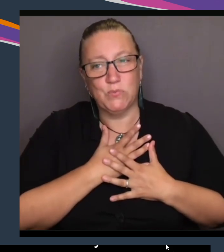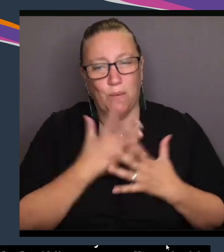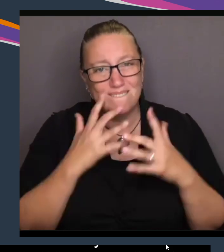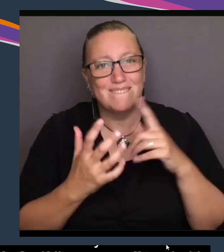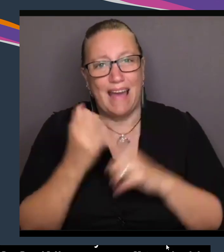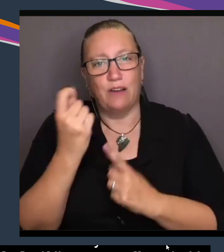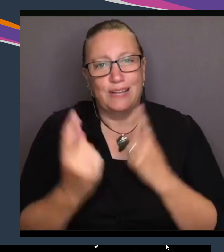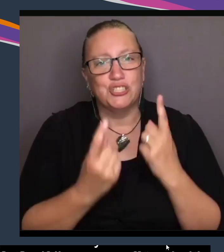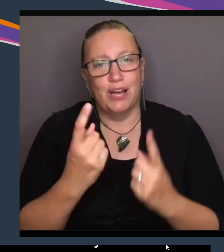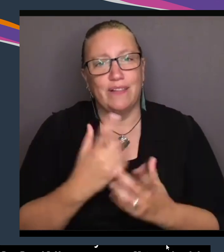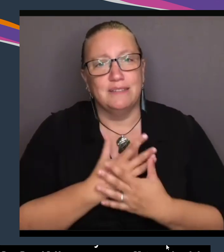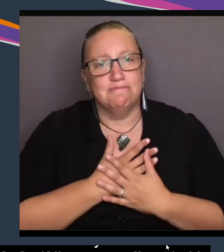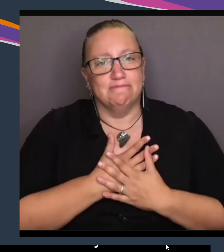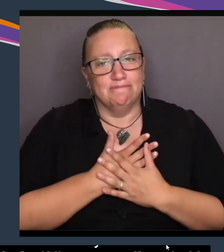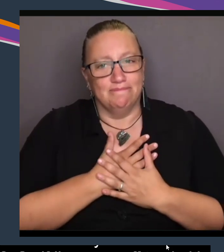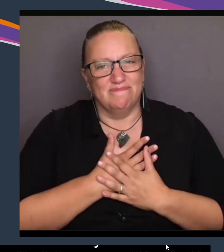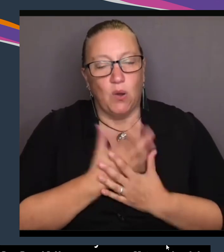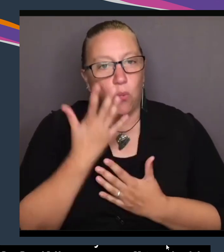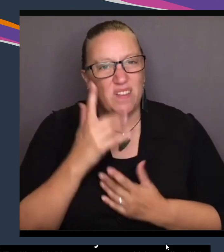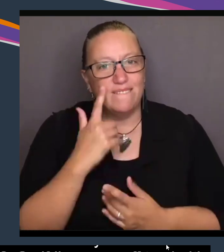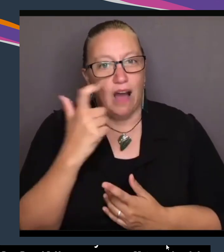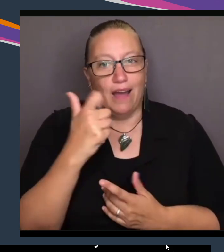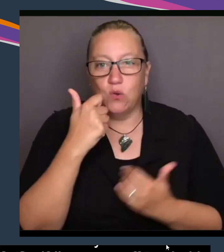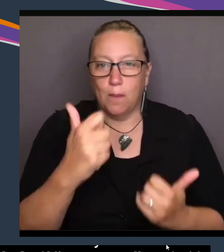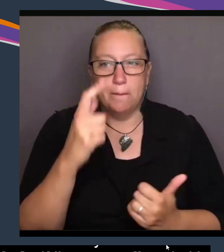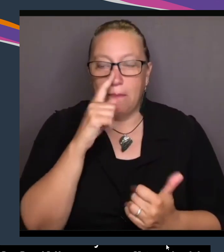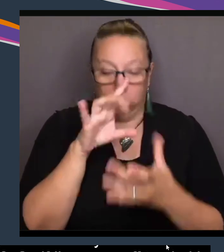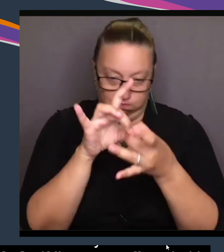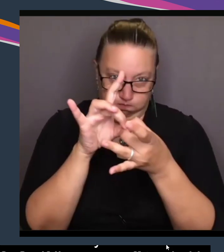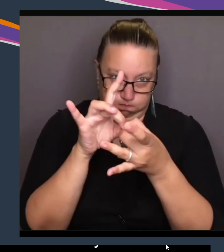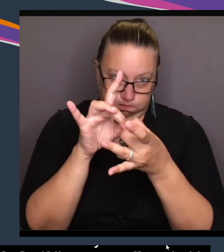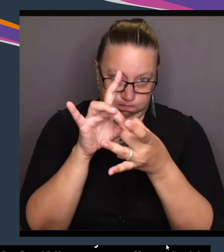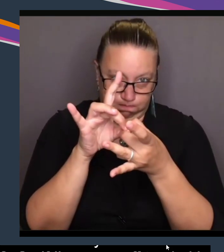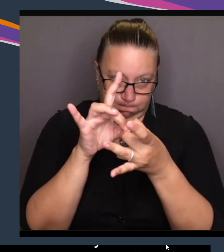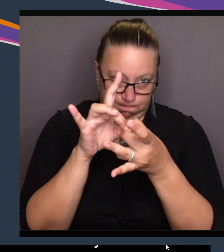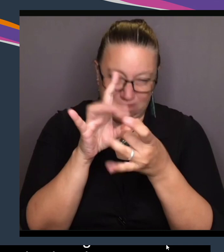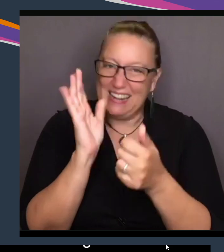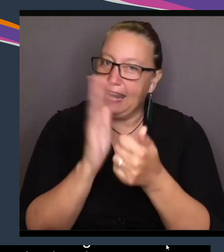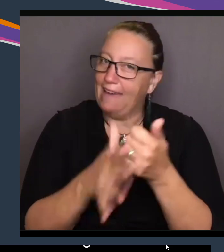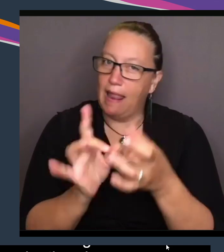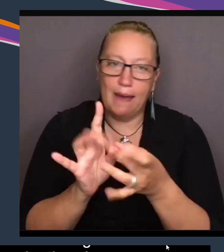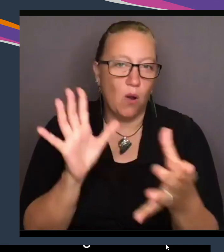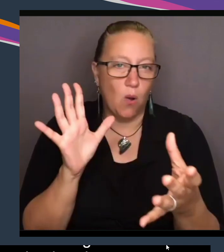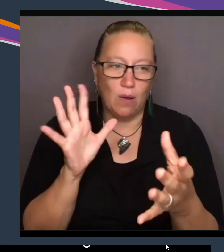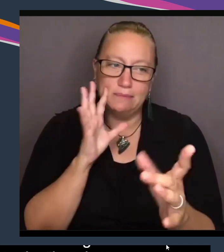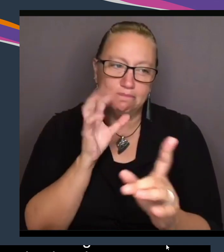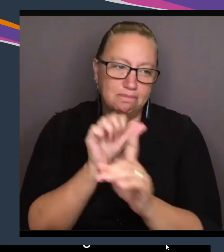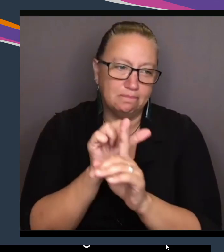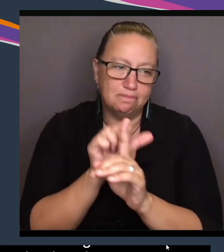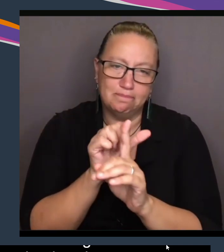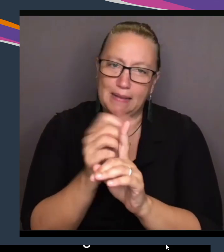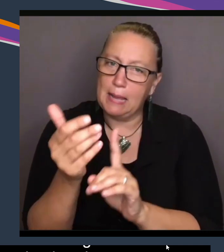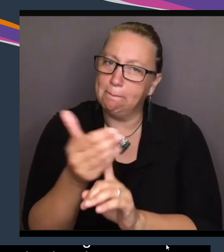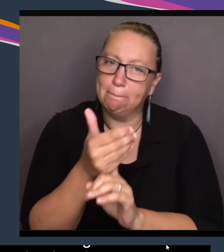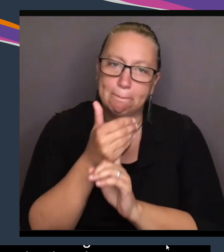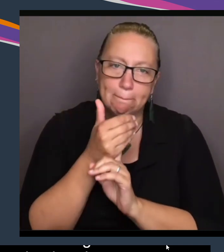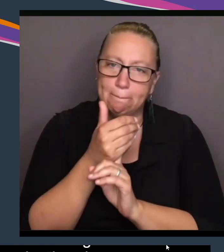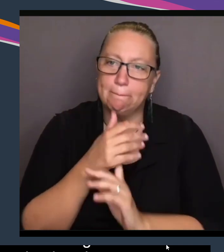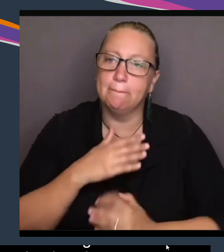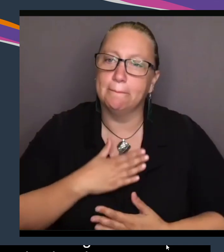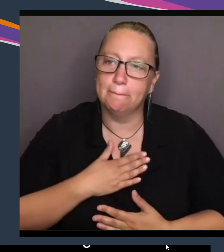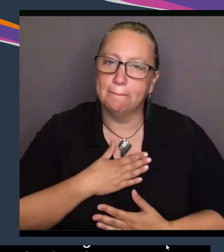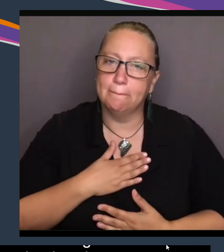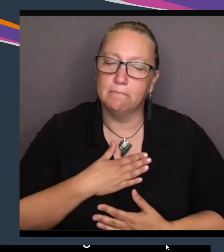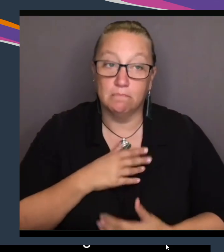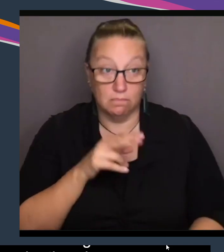Yeah, and when you find good people, you don't let them go, you keep them in your life. So we'll be watching you,